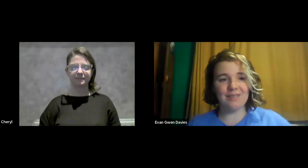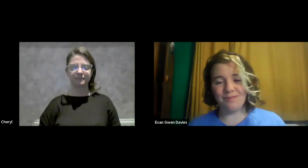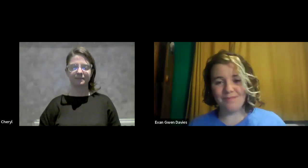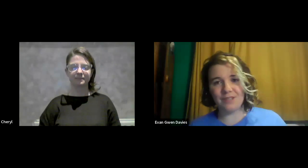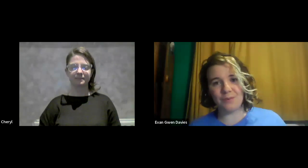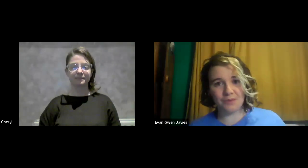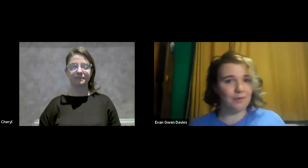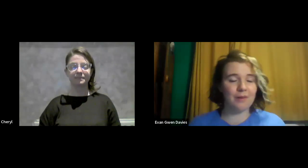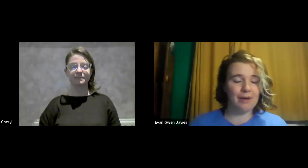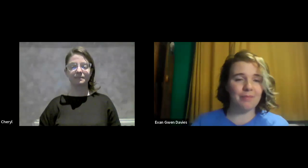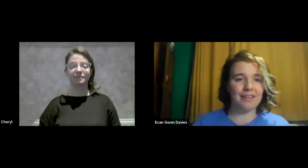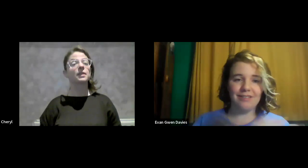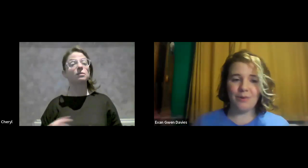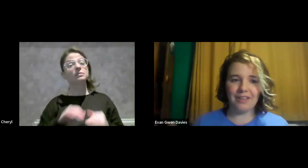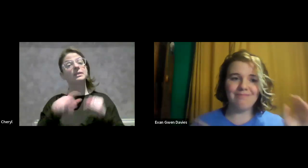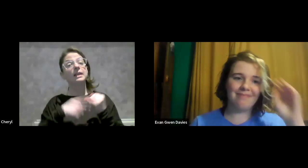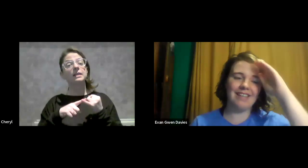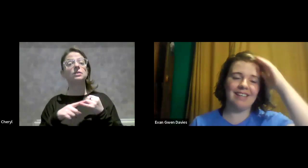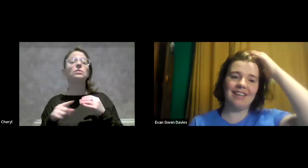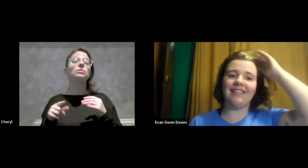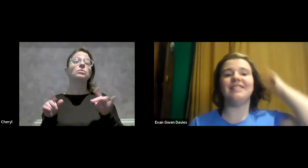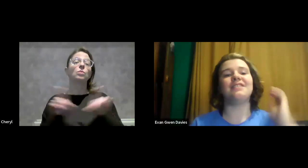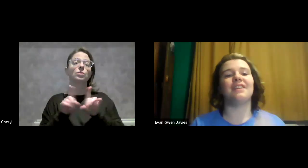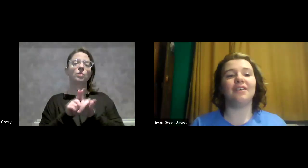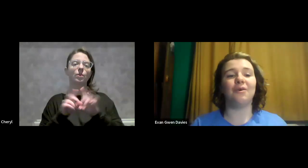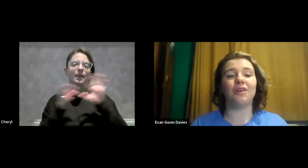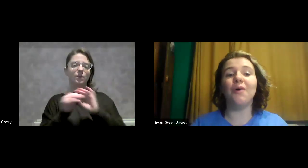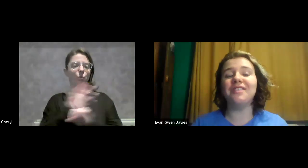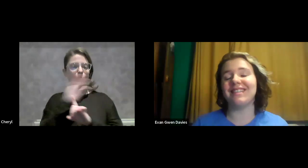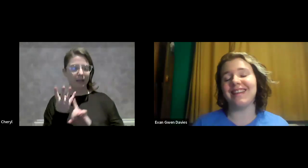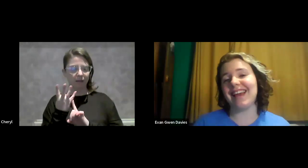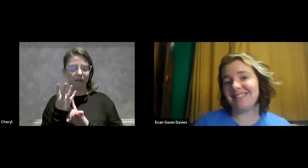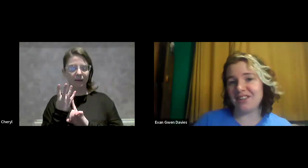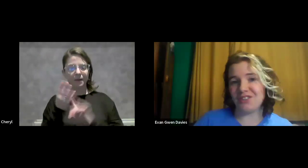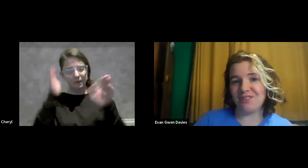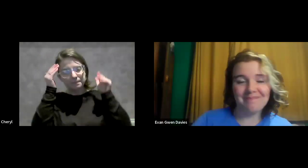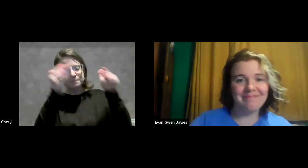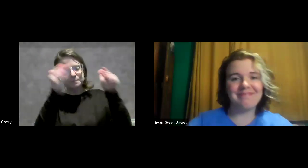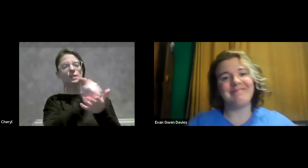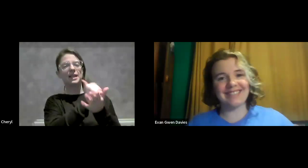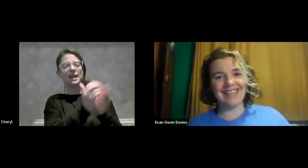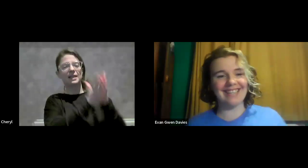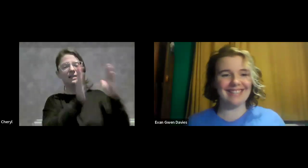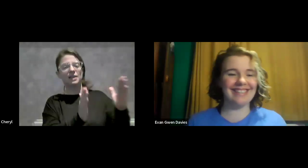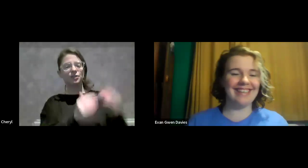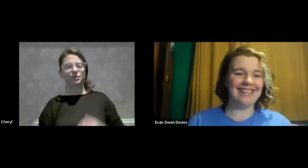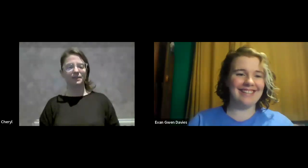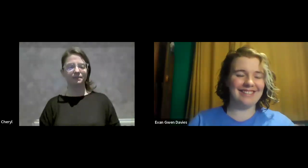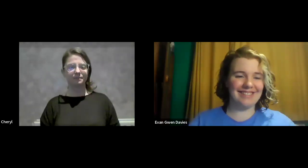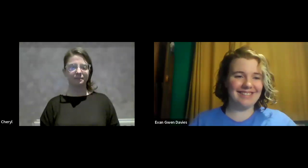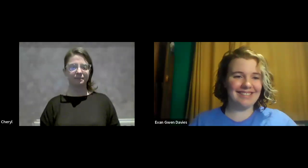Okay. The next one is also about being queer and is called Ode to the Gay Section.